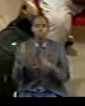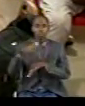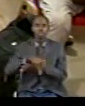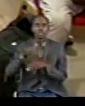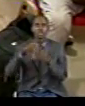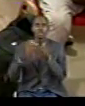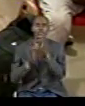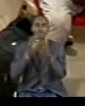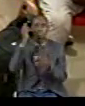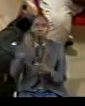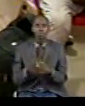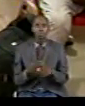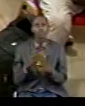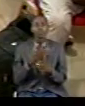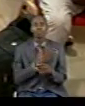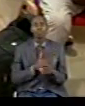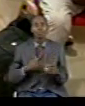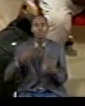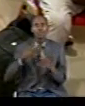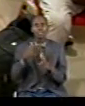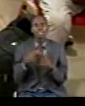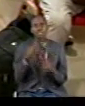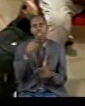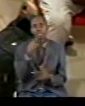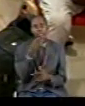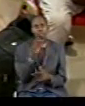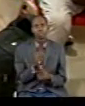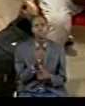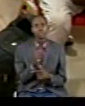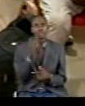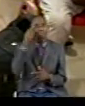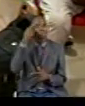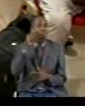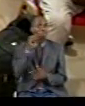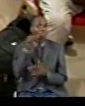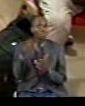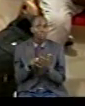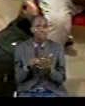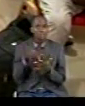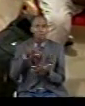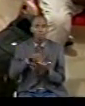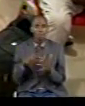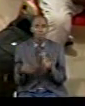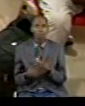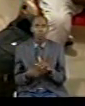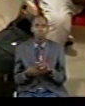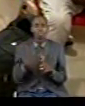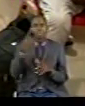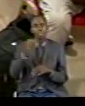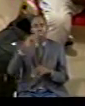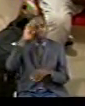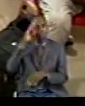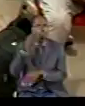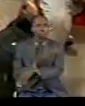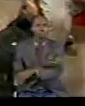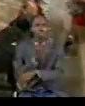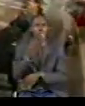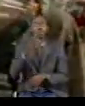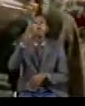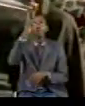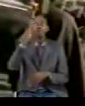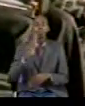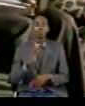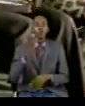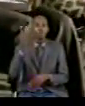Amen. Then it says, for this purpose, the Son of God was